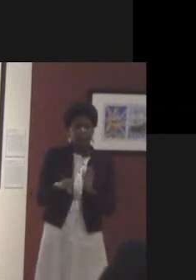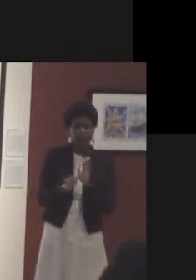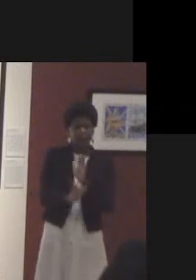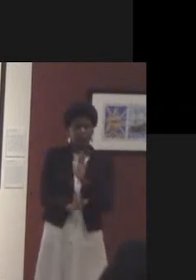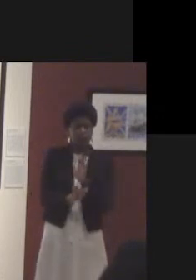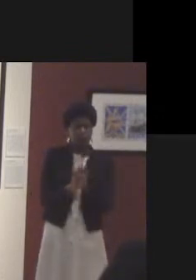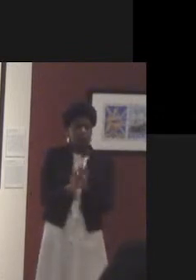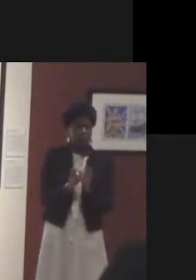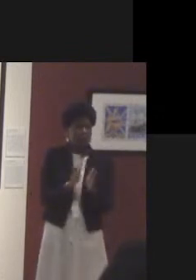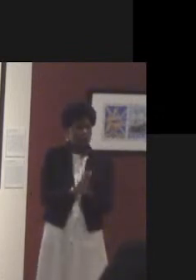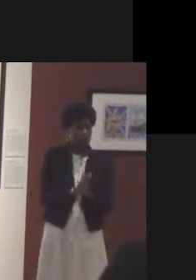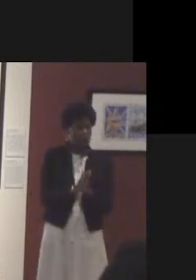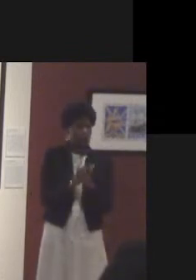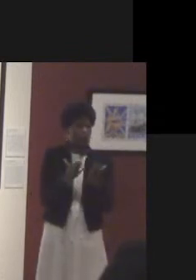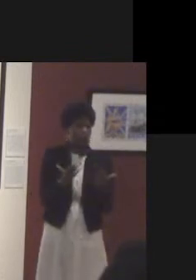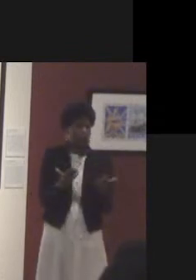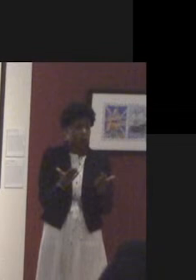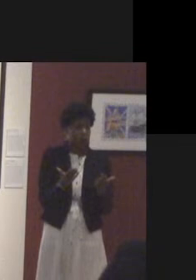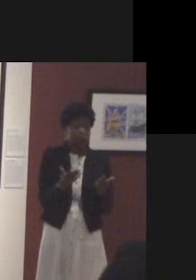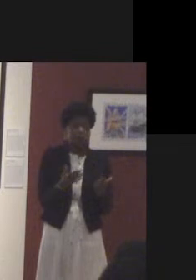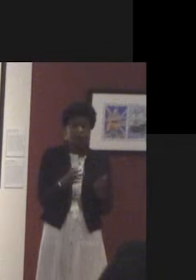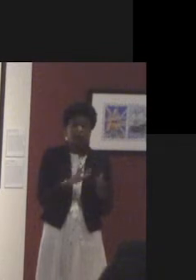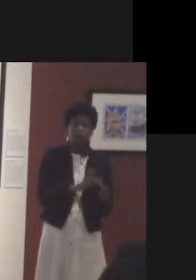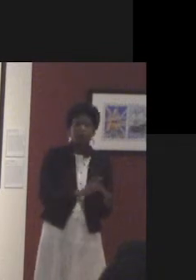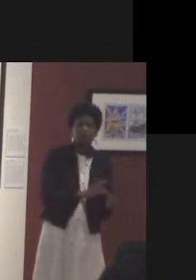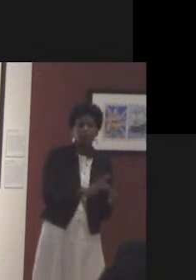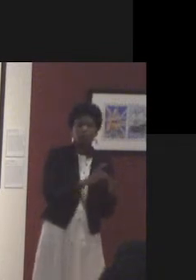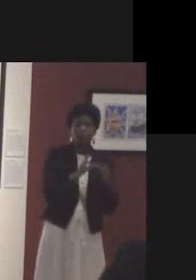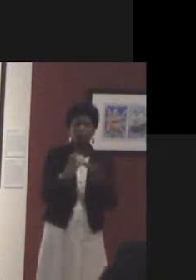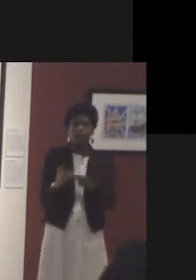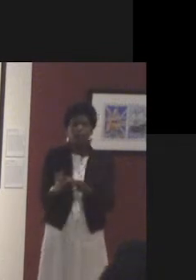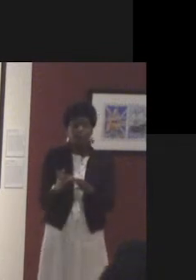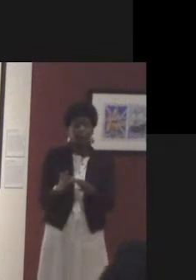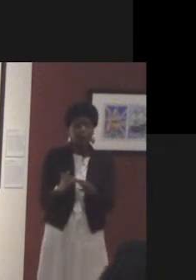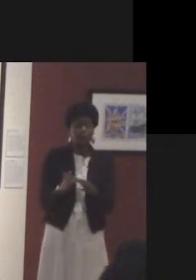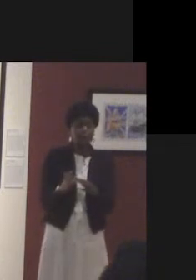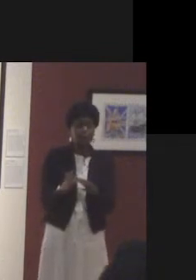right, Tactics, as directly related to the